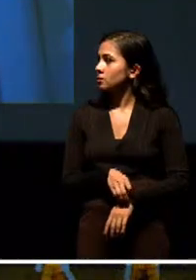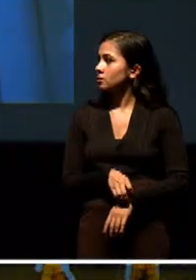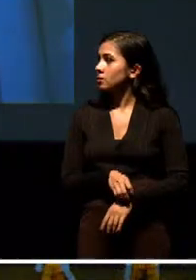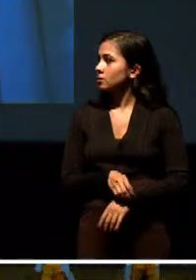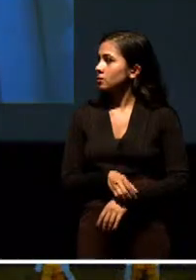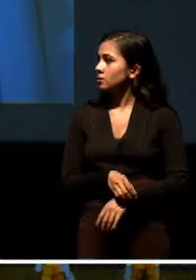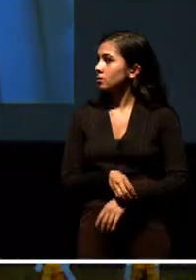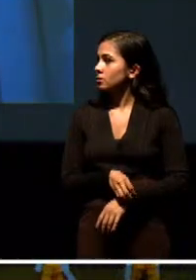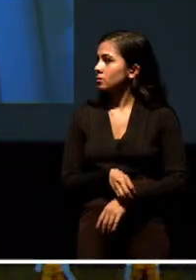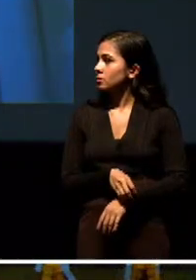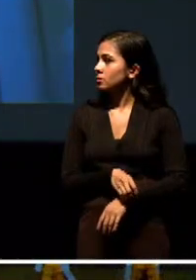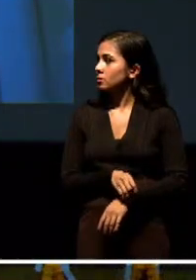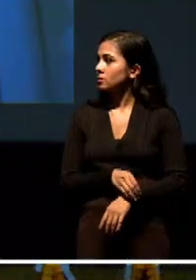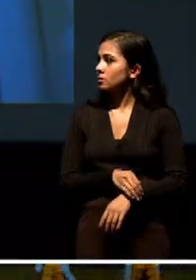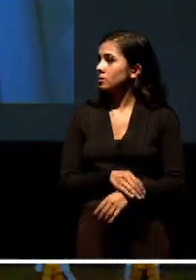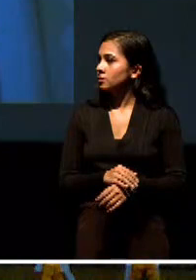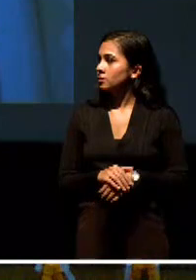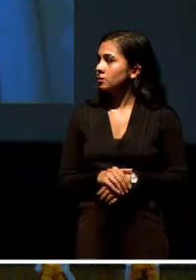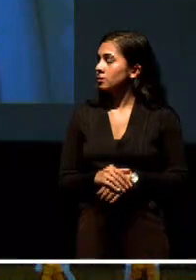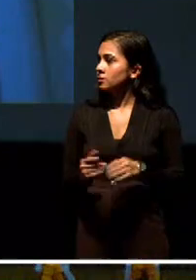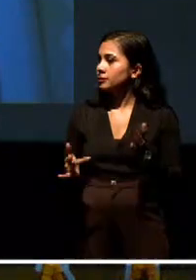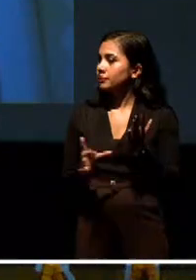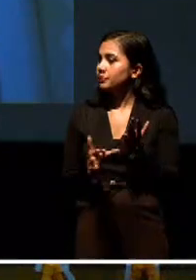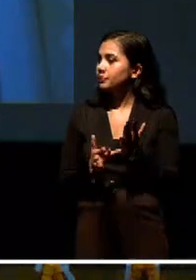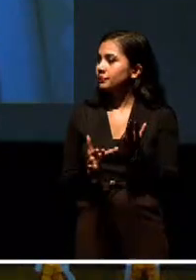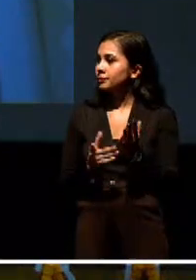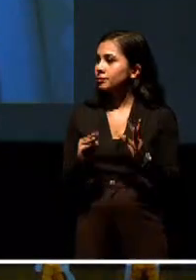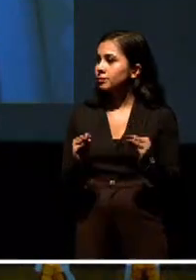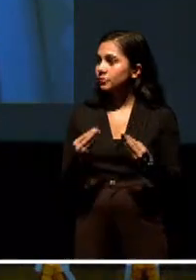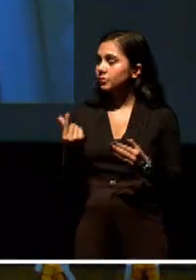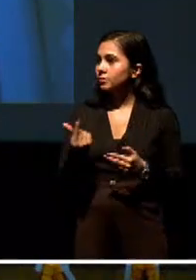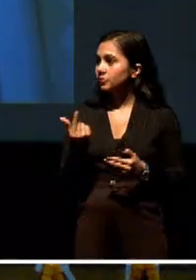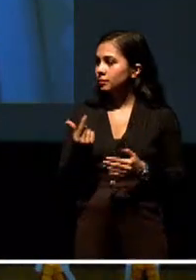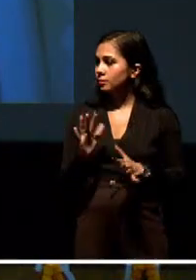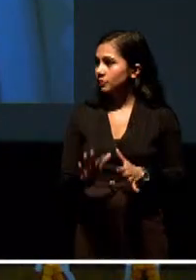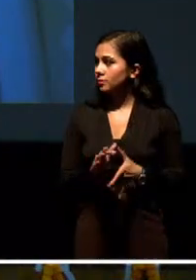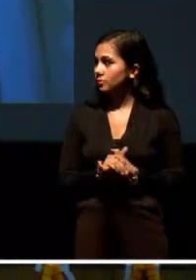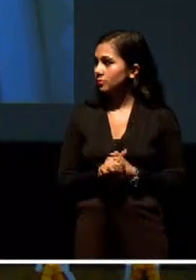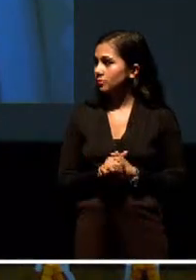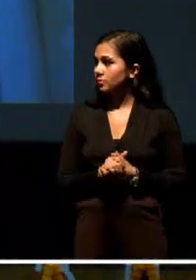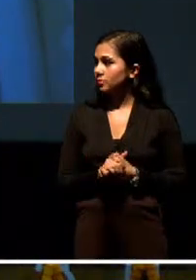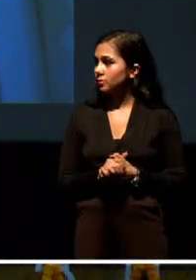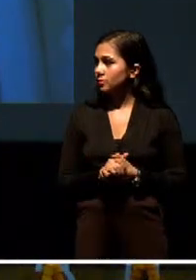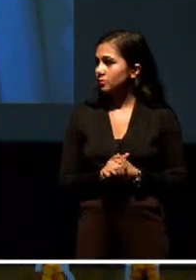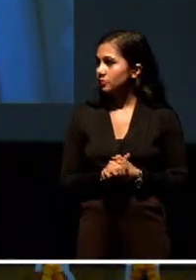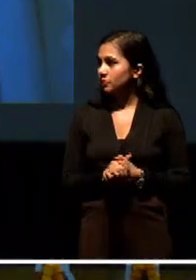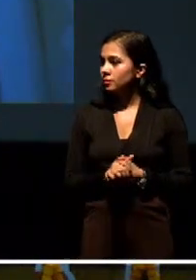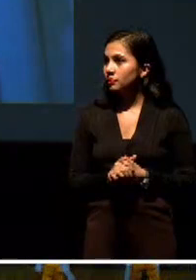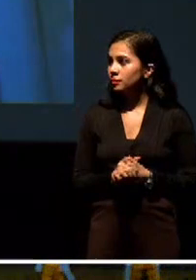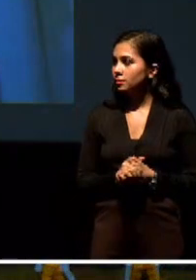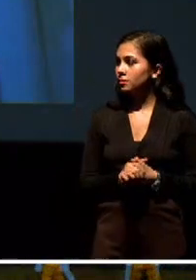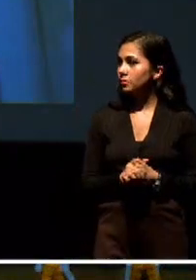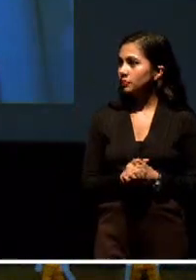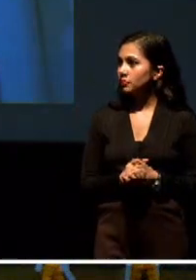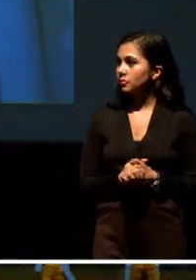the screen. This is the best use of technology today, isn't it? You agree? You were nodding. Okay, over to you, sir. Thank you. You